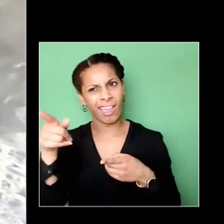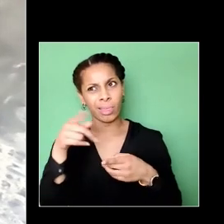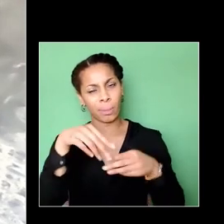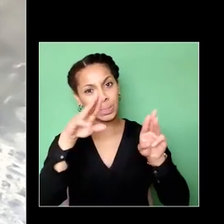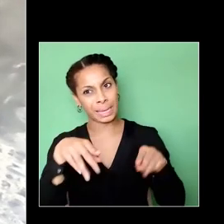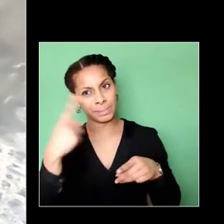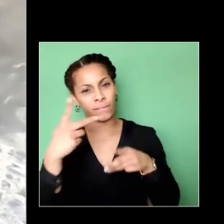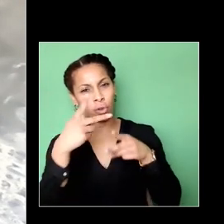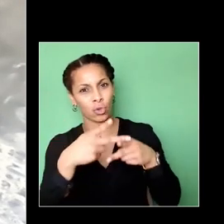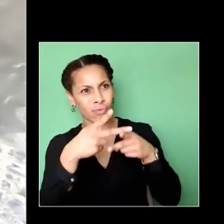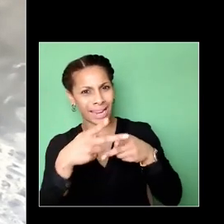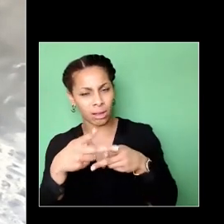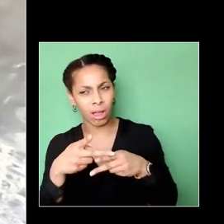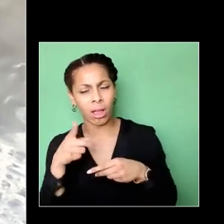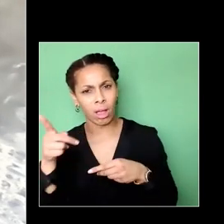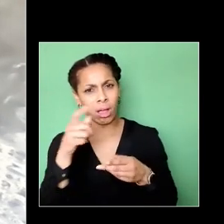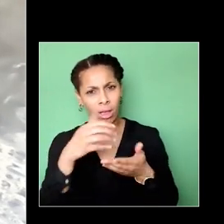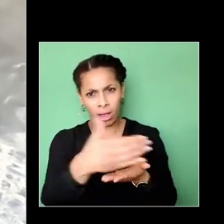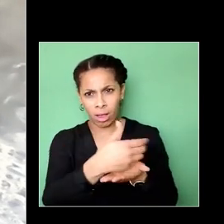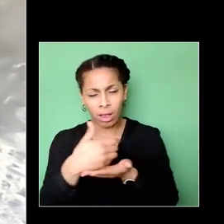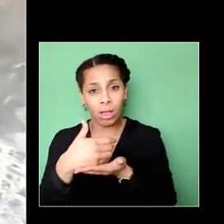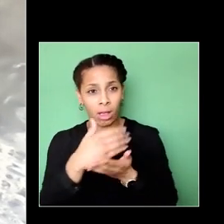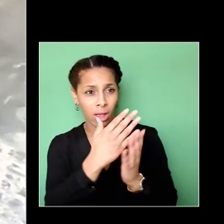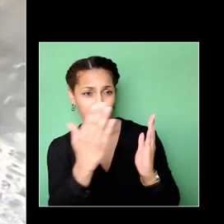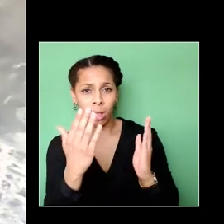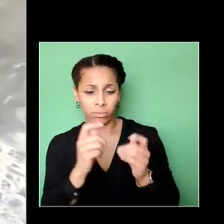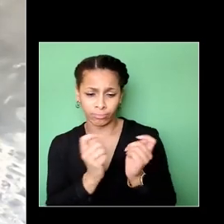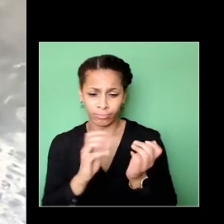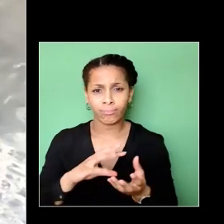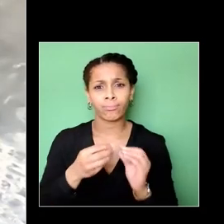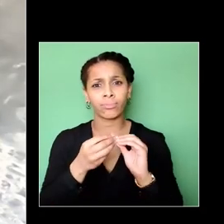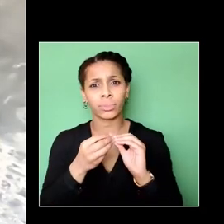been presented in Flow, mm-hmm. which